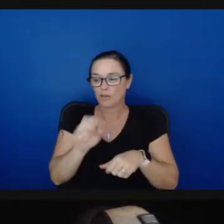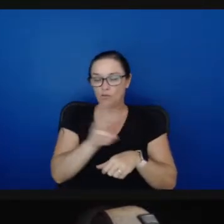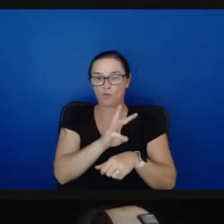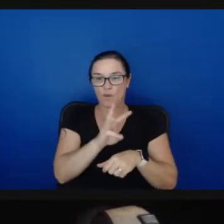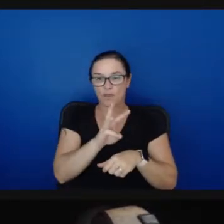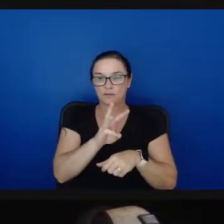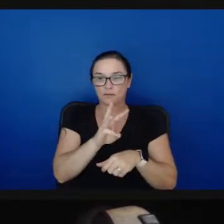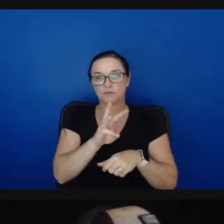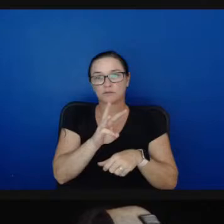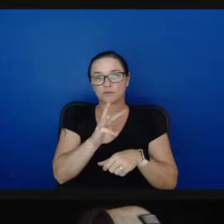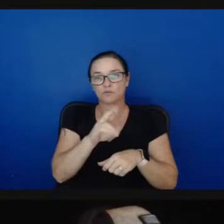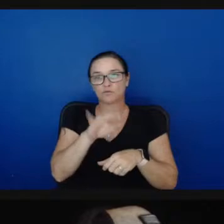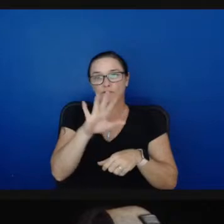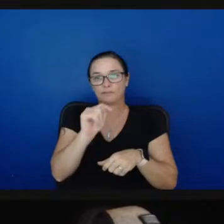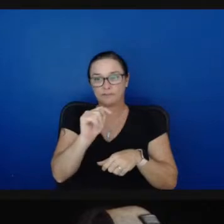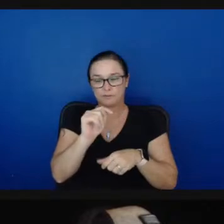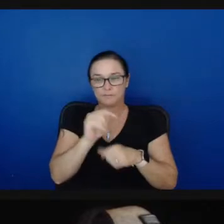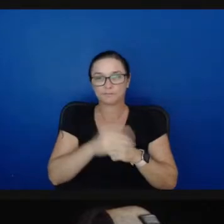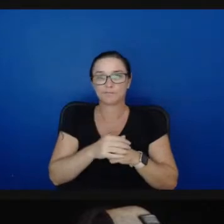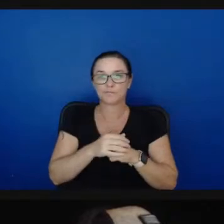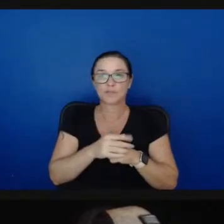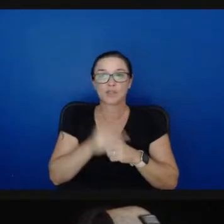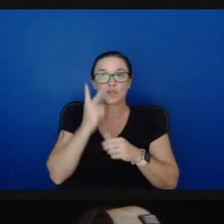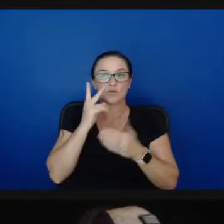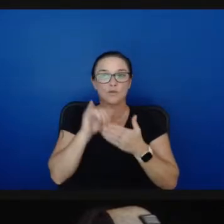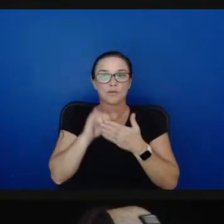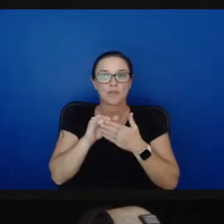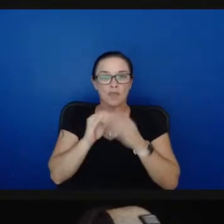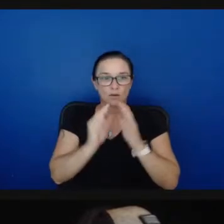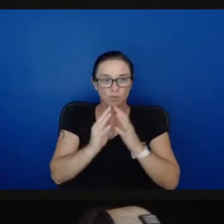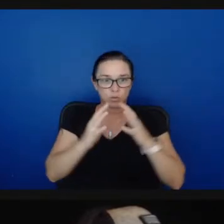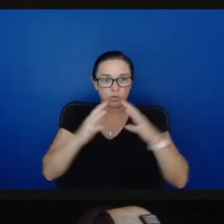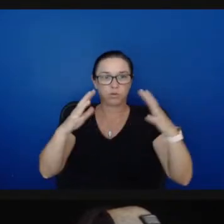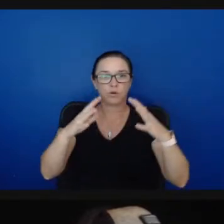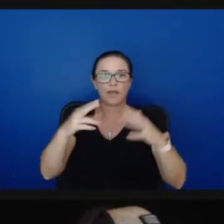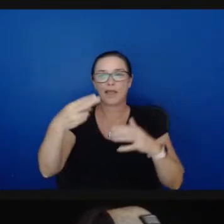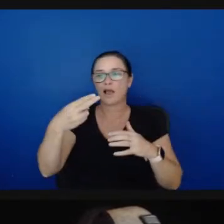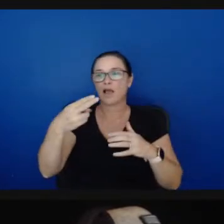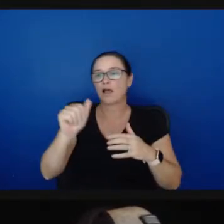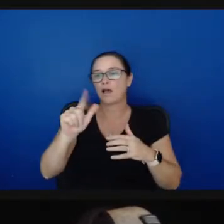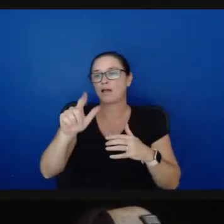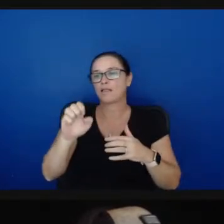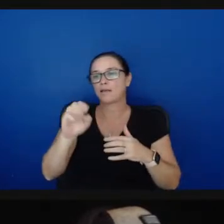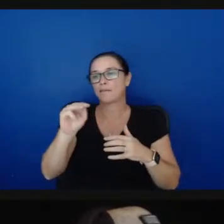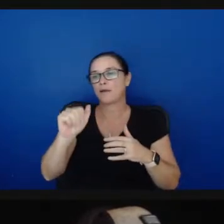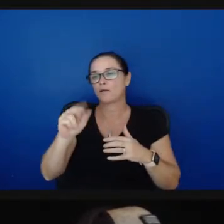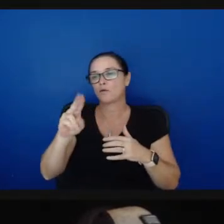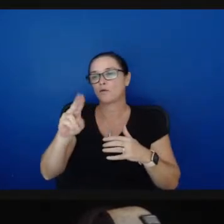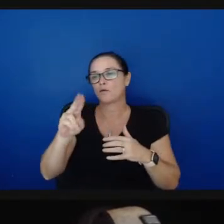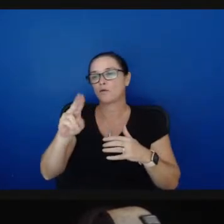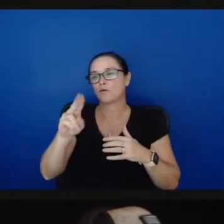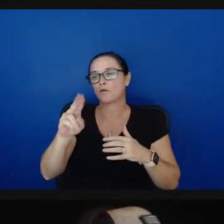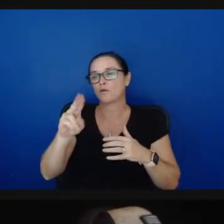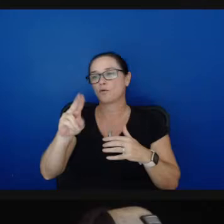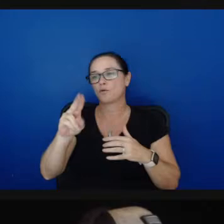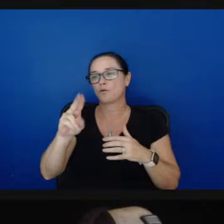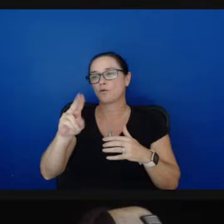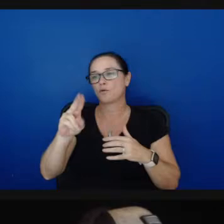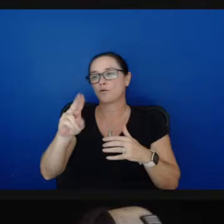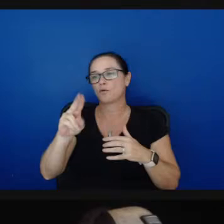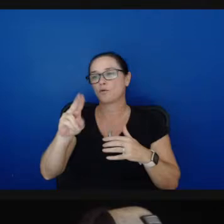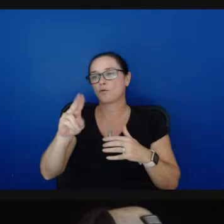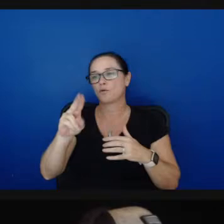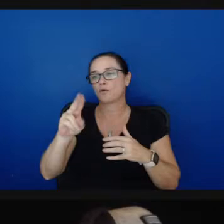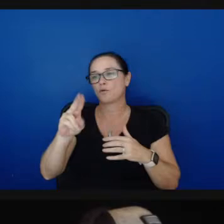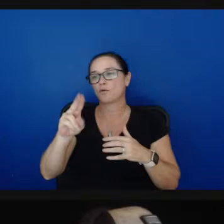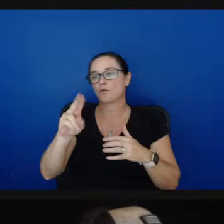And so here is where we see that ramp up at Halemaʻumaʻu. And it's the 10th, remember, right in here, when we see that earthquakes begin